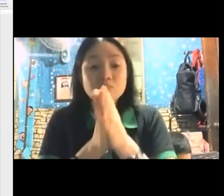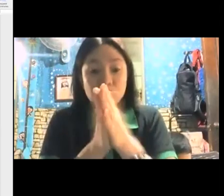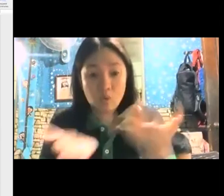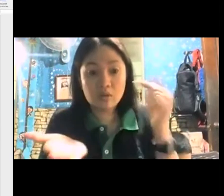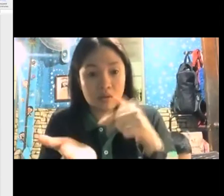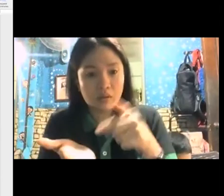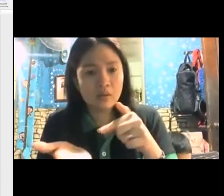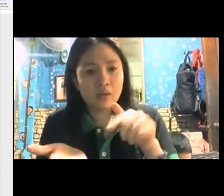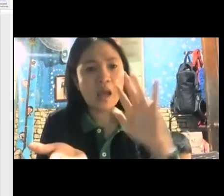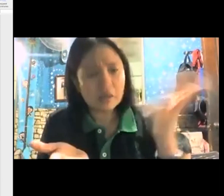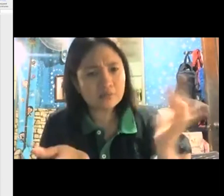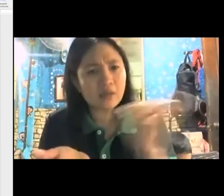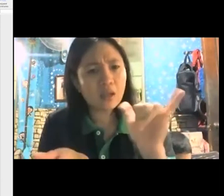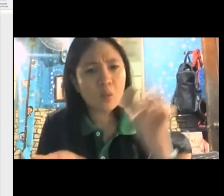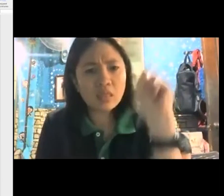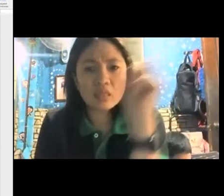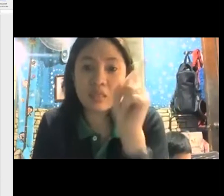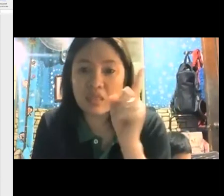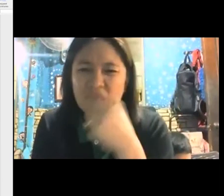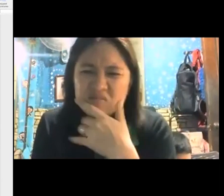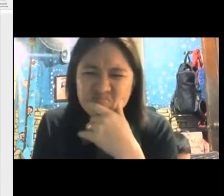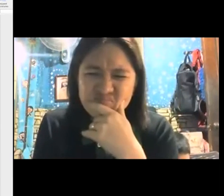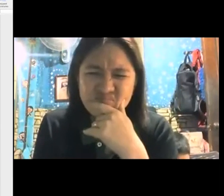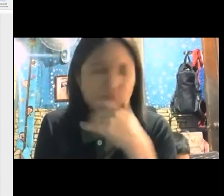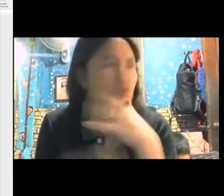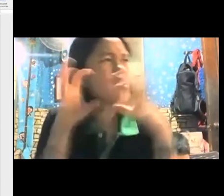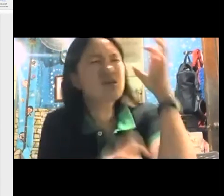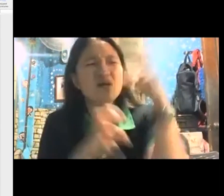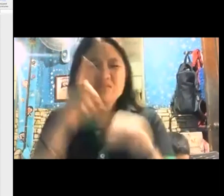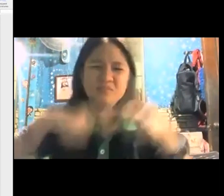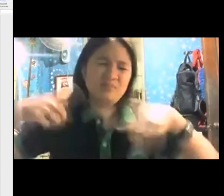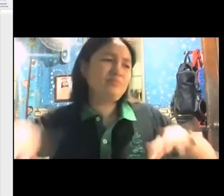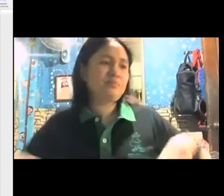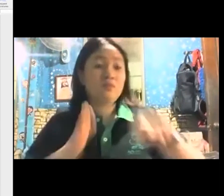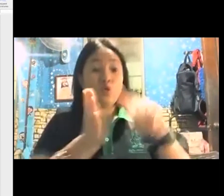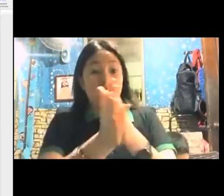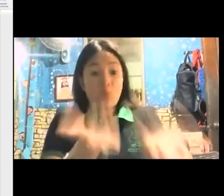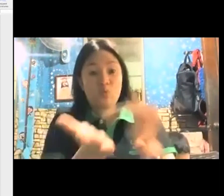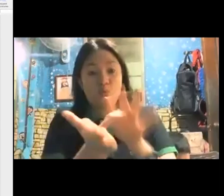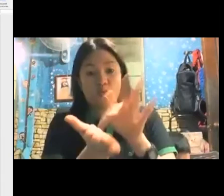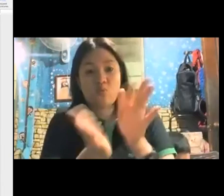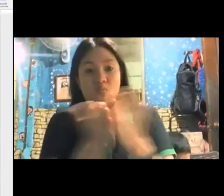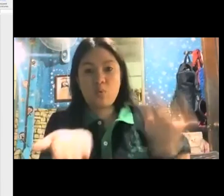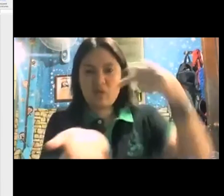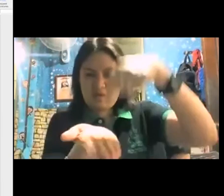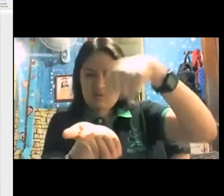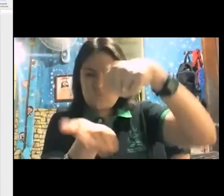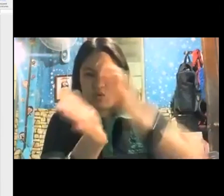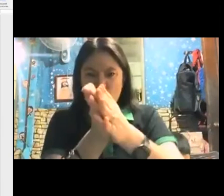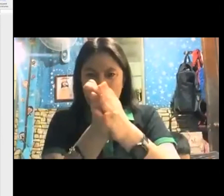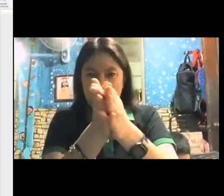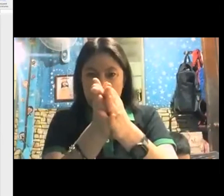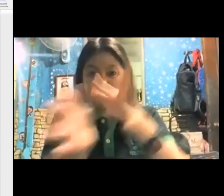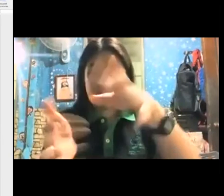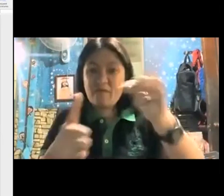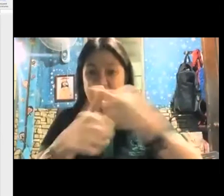yeah, so that discussion between open a book and noun, for me, I'm still a little